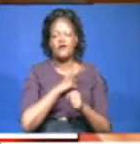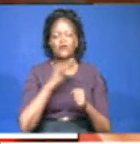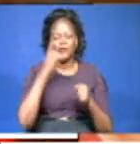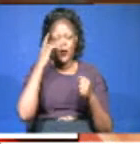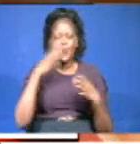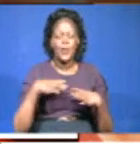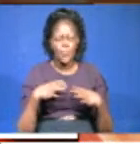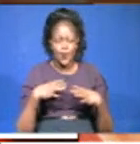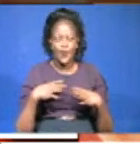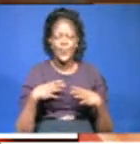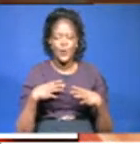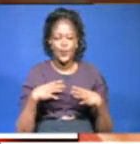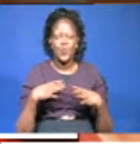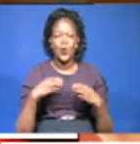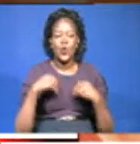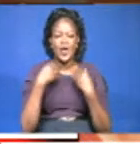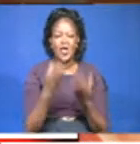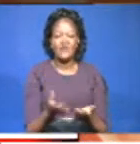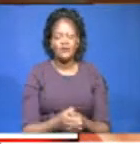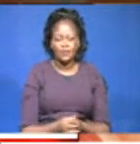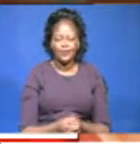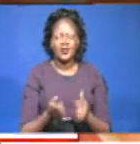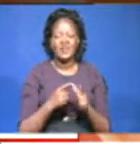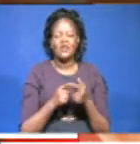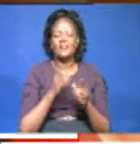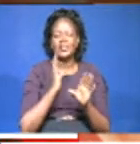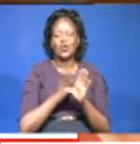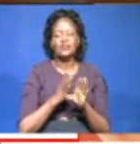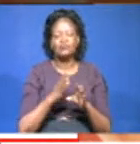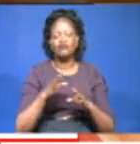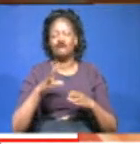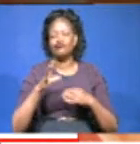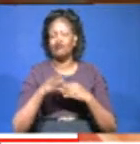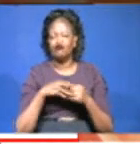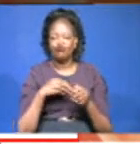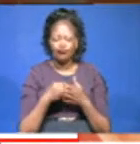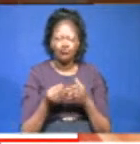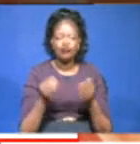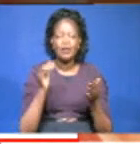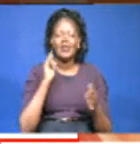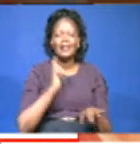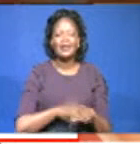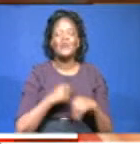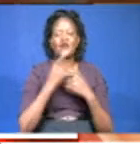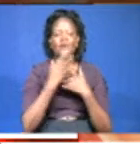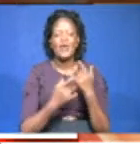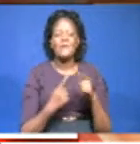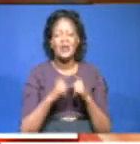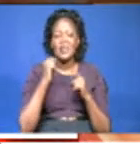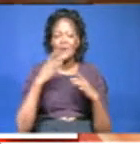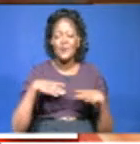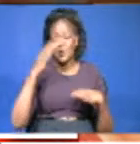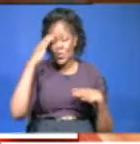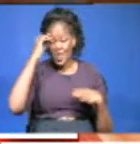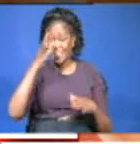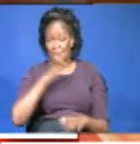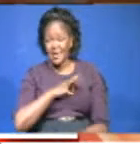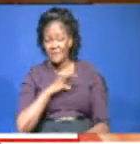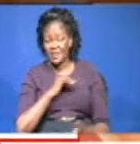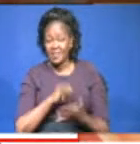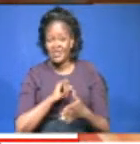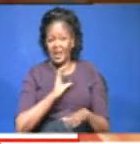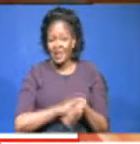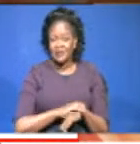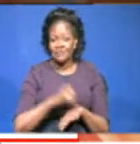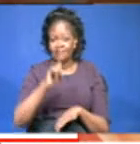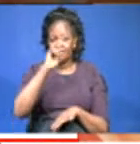Apart from the psychological satisfaction that one gets when donating blood, do Kenyans really know the other benefits they get?